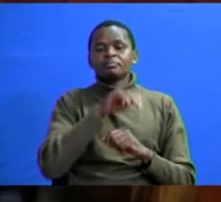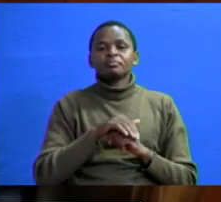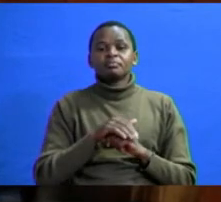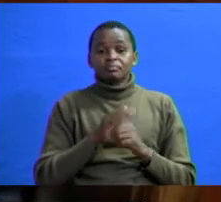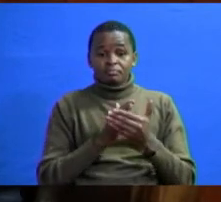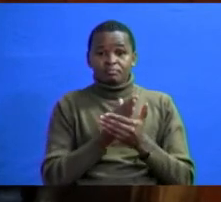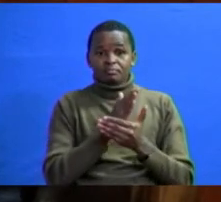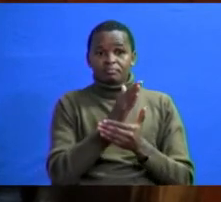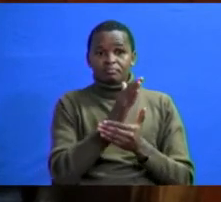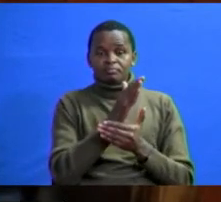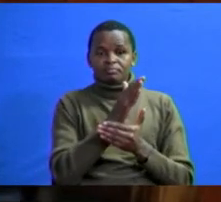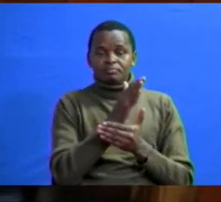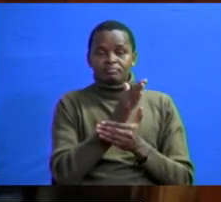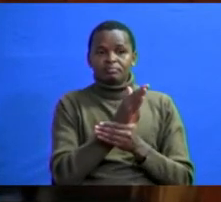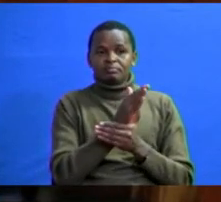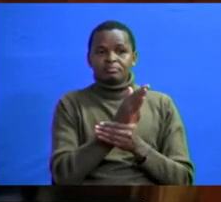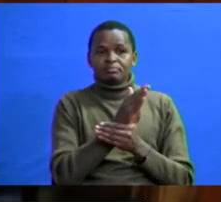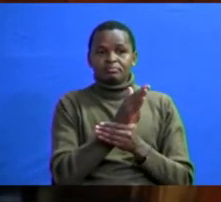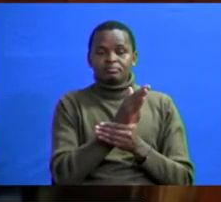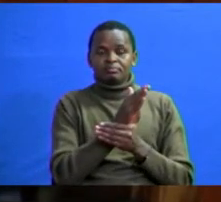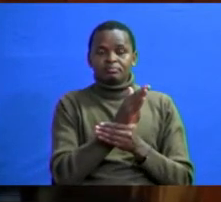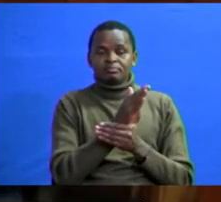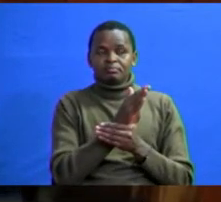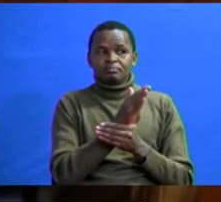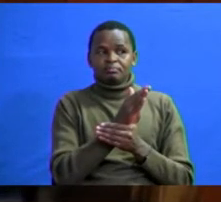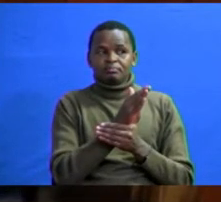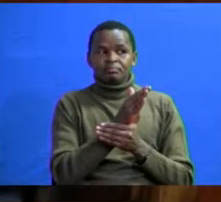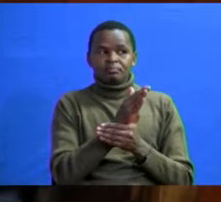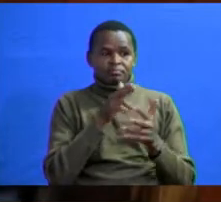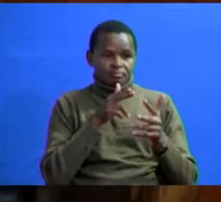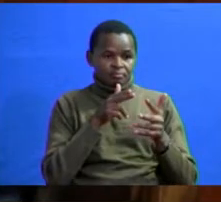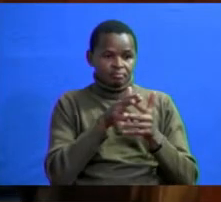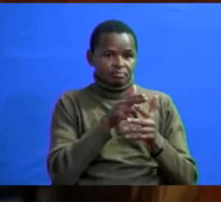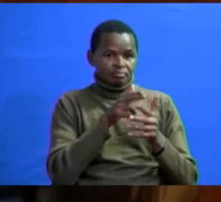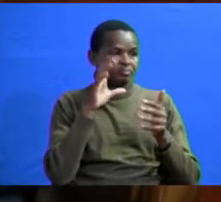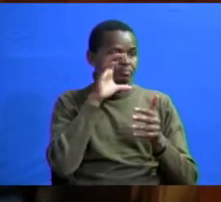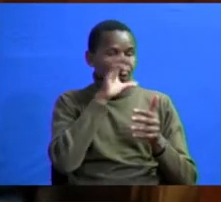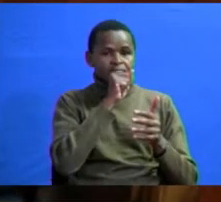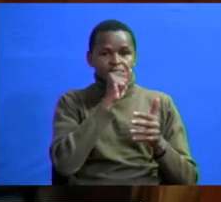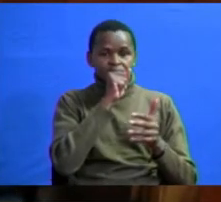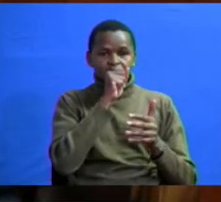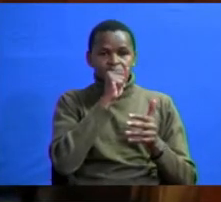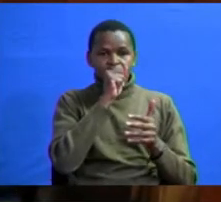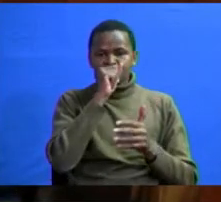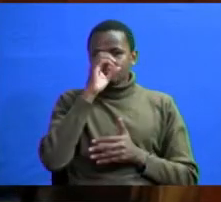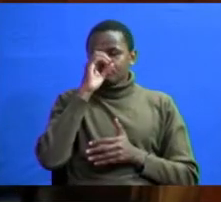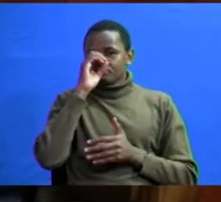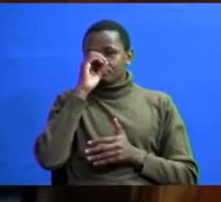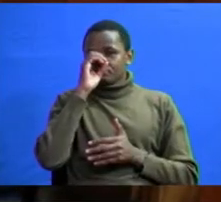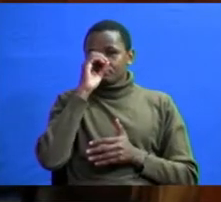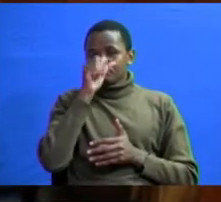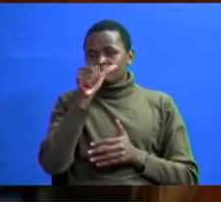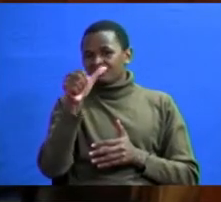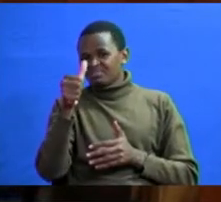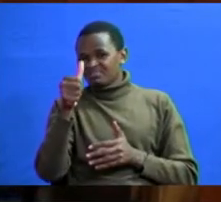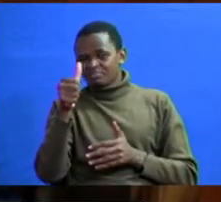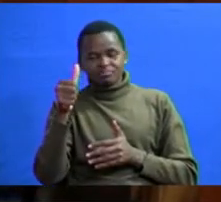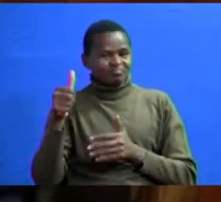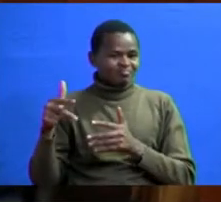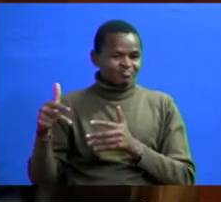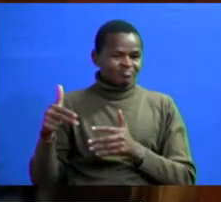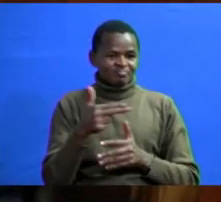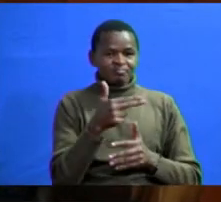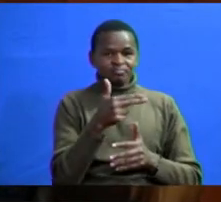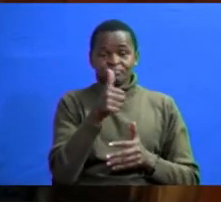through asphyxiation. Asphyxiation is the lack of oxygen. Some were strangled by